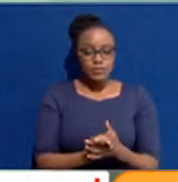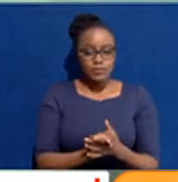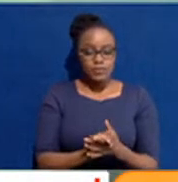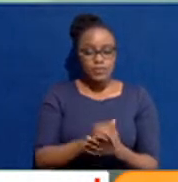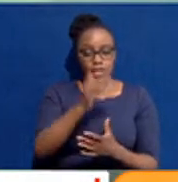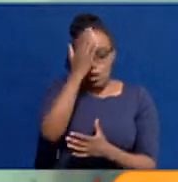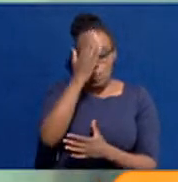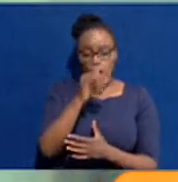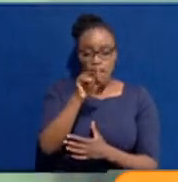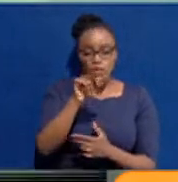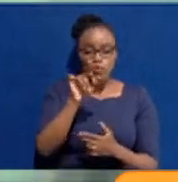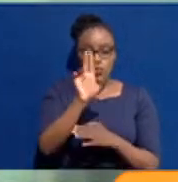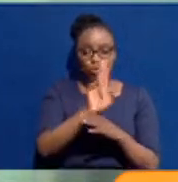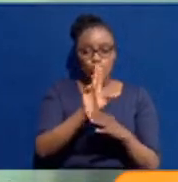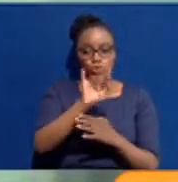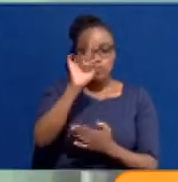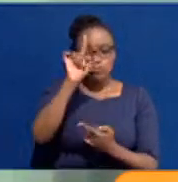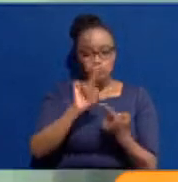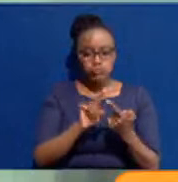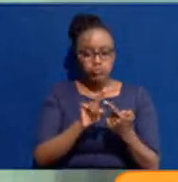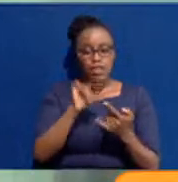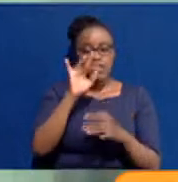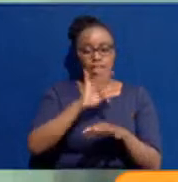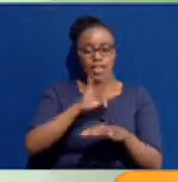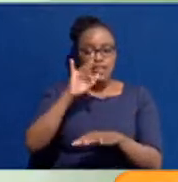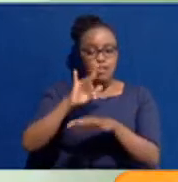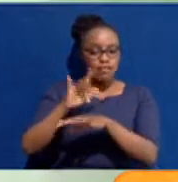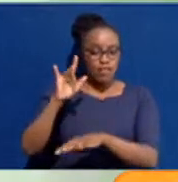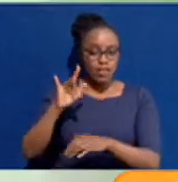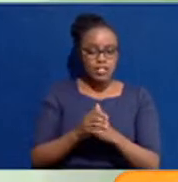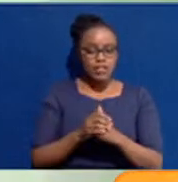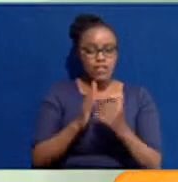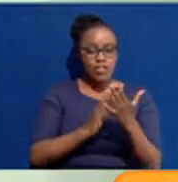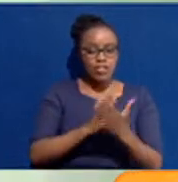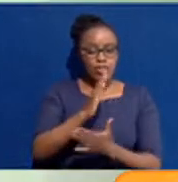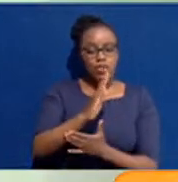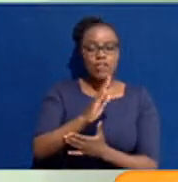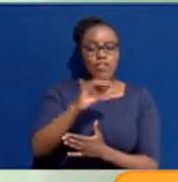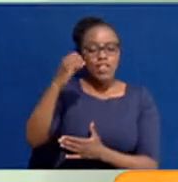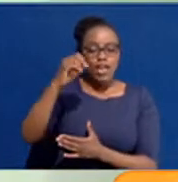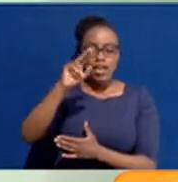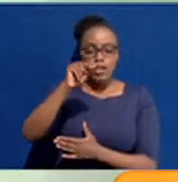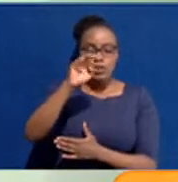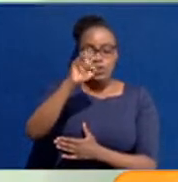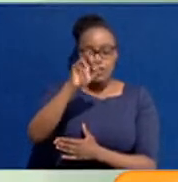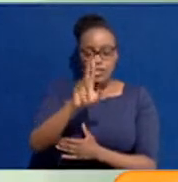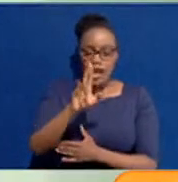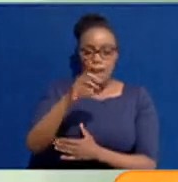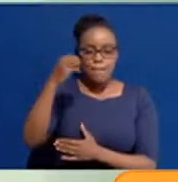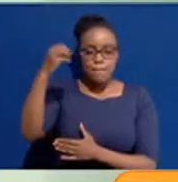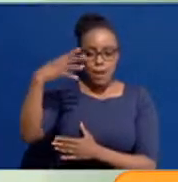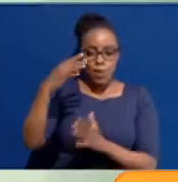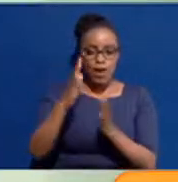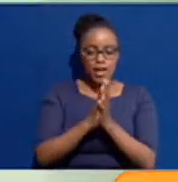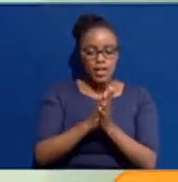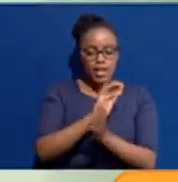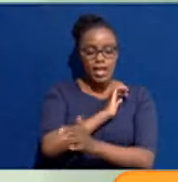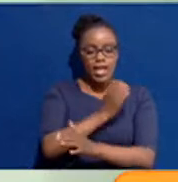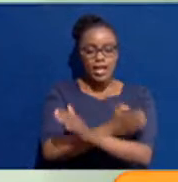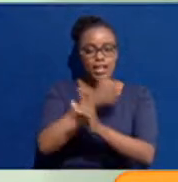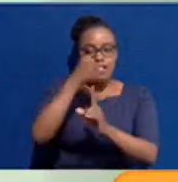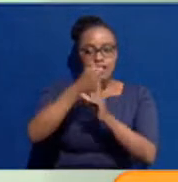while we minimize the effect of climate change? Through the Nuclear Power and Energy Agency